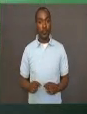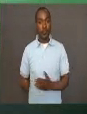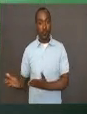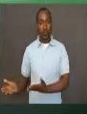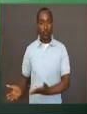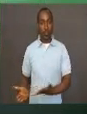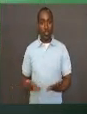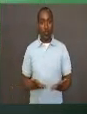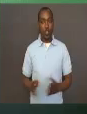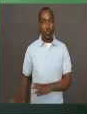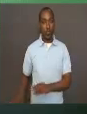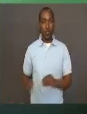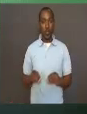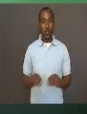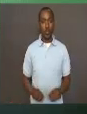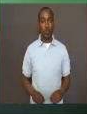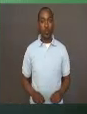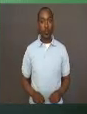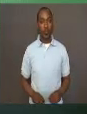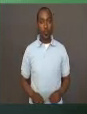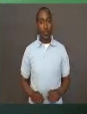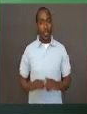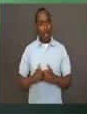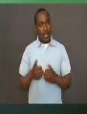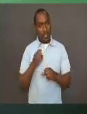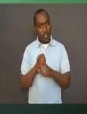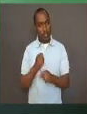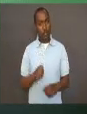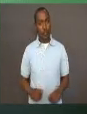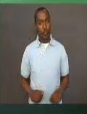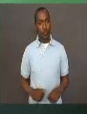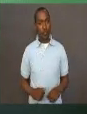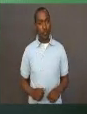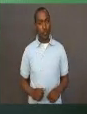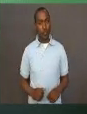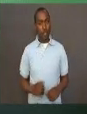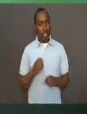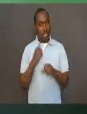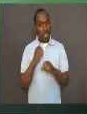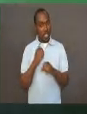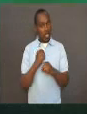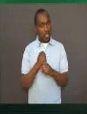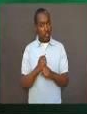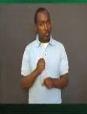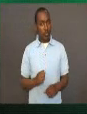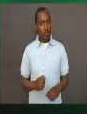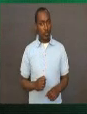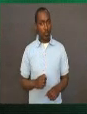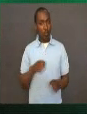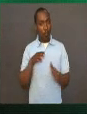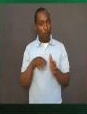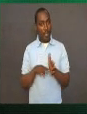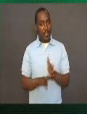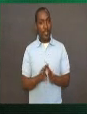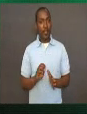Welcome back, students. How did you do? If you wrote down